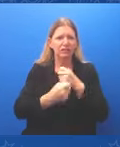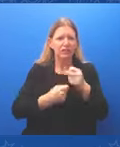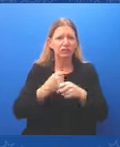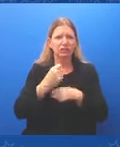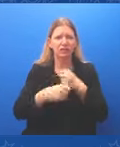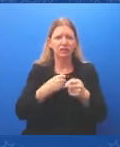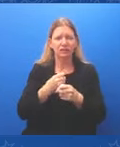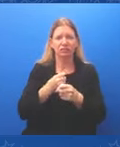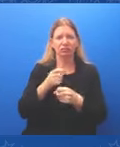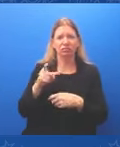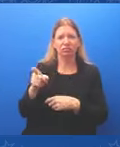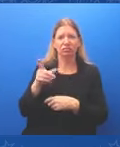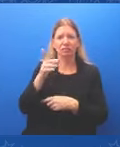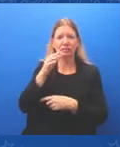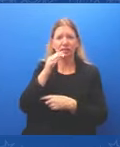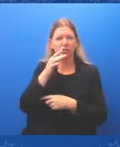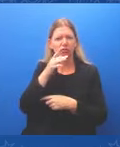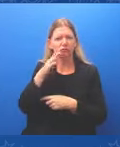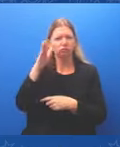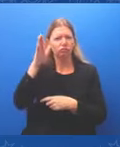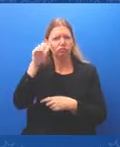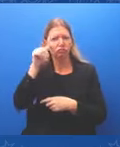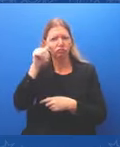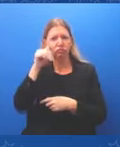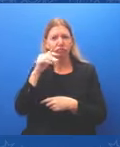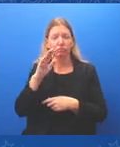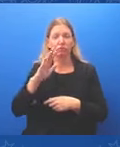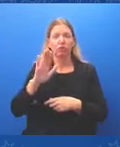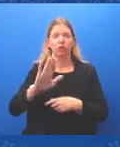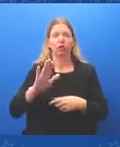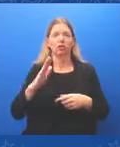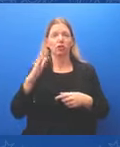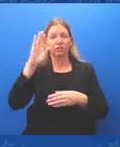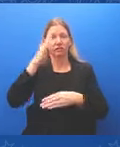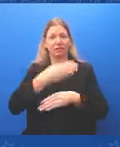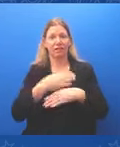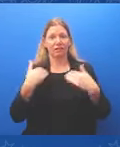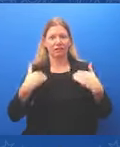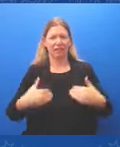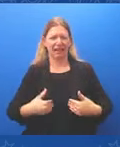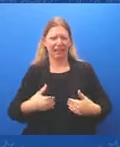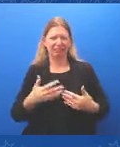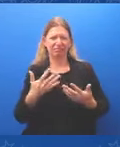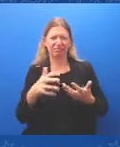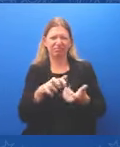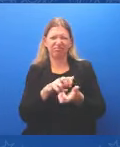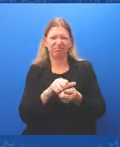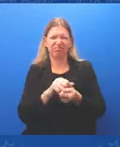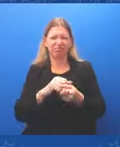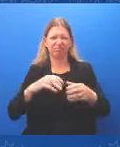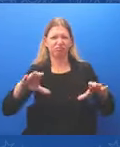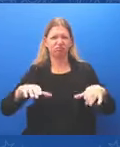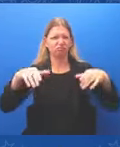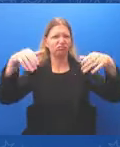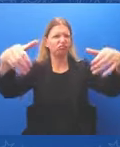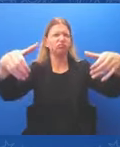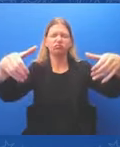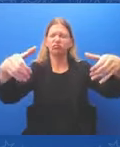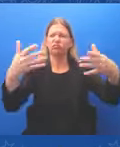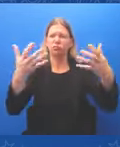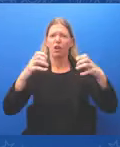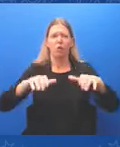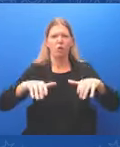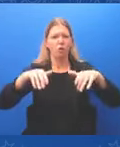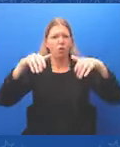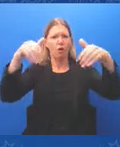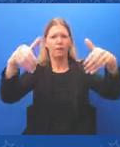so the world could see what was done to him. Imagine as a parent,